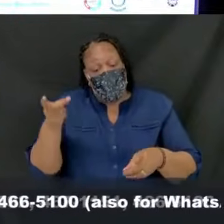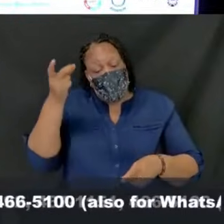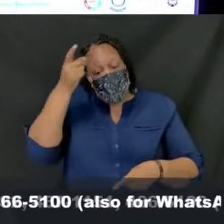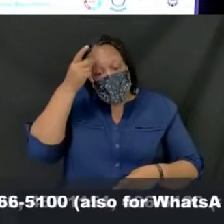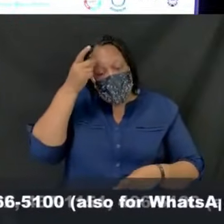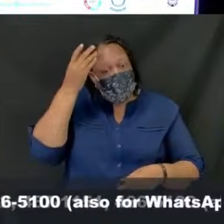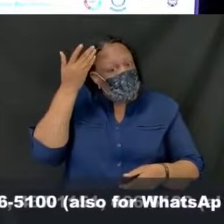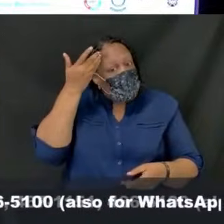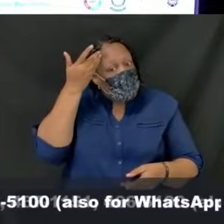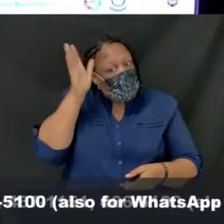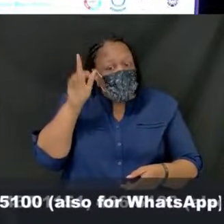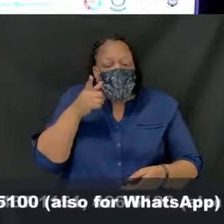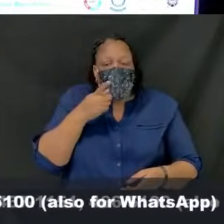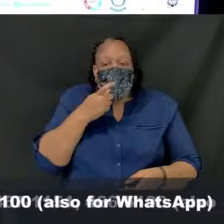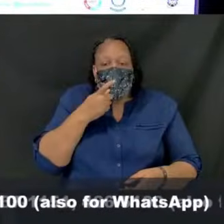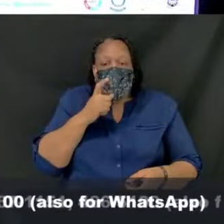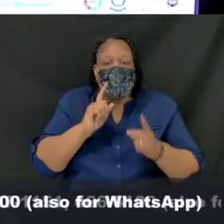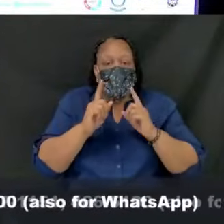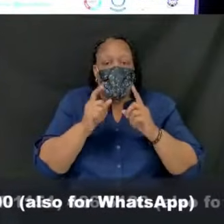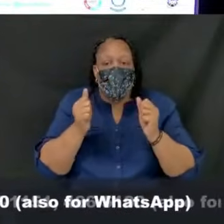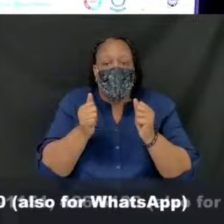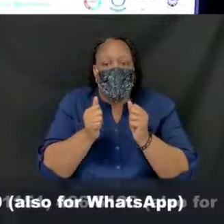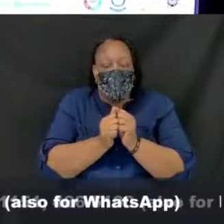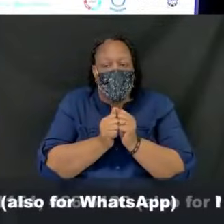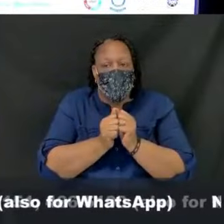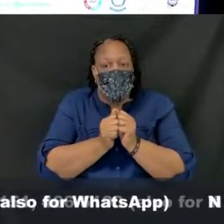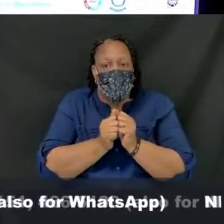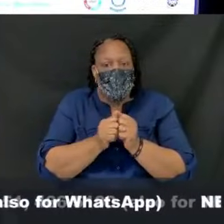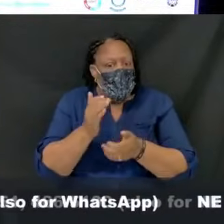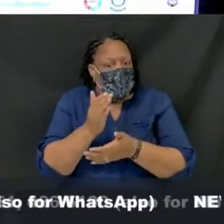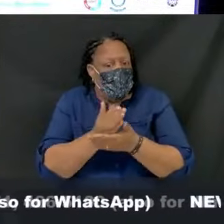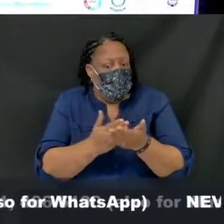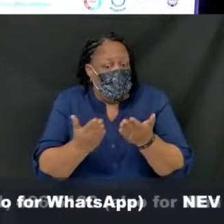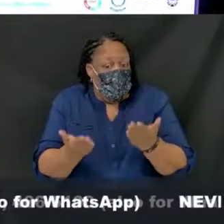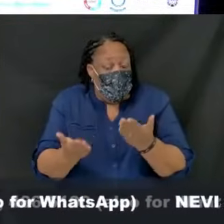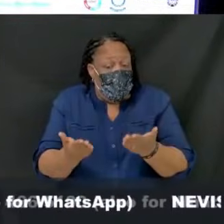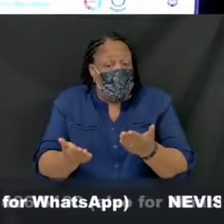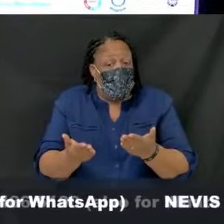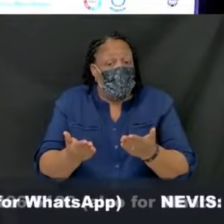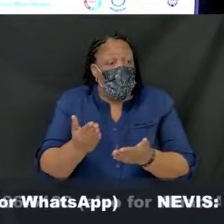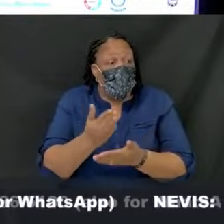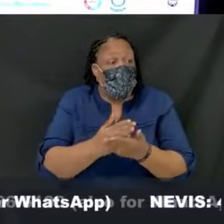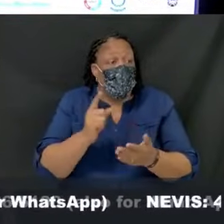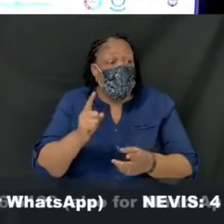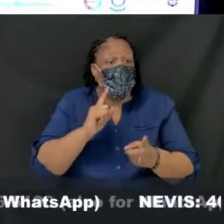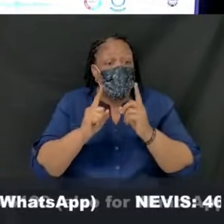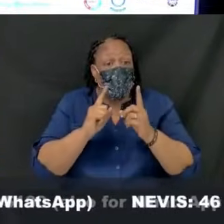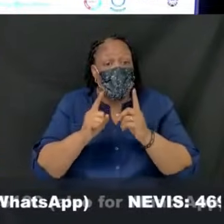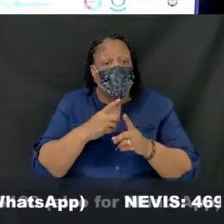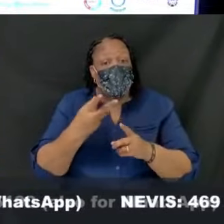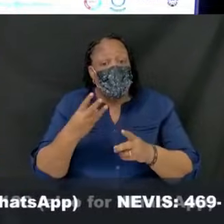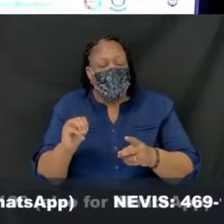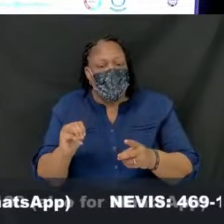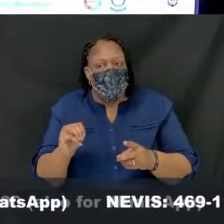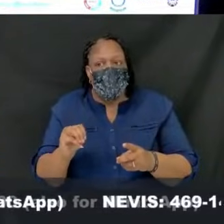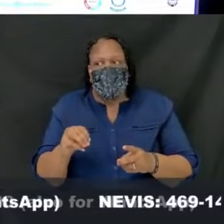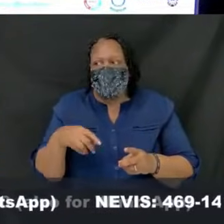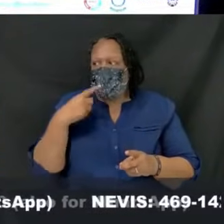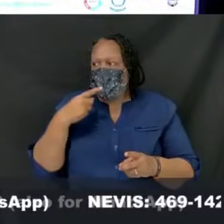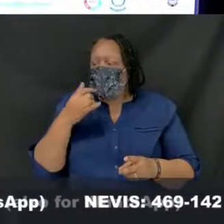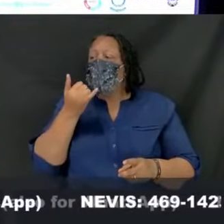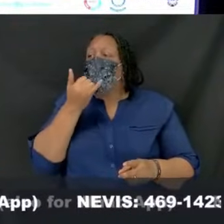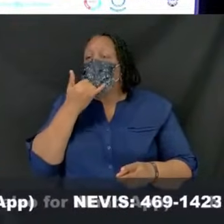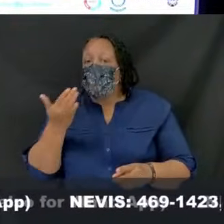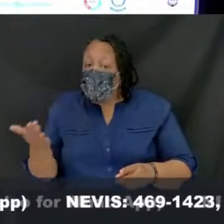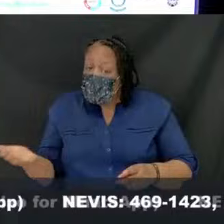to. Or perhaps the persons who have been speaking to them have been speaking down to them. And what we do not want is to have people,